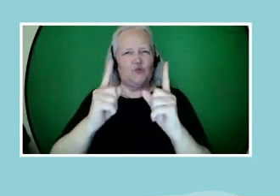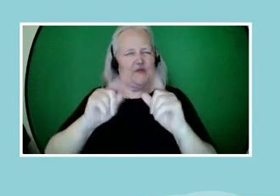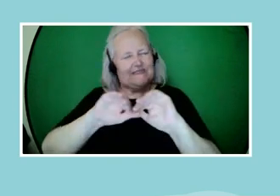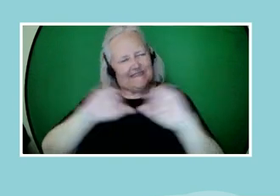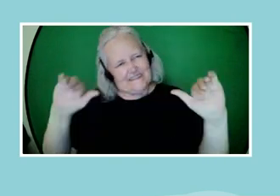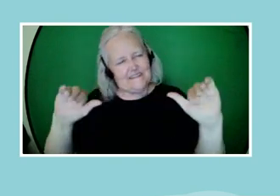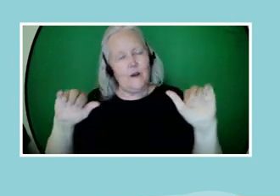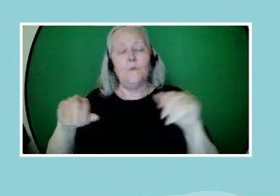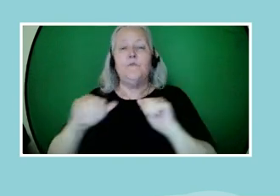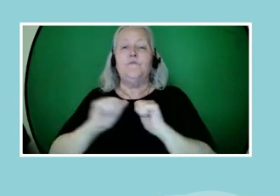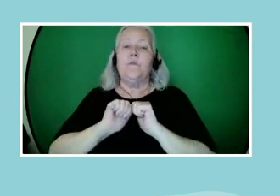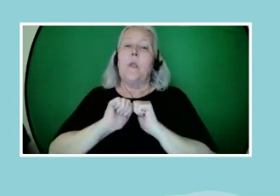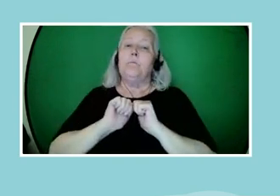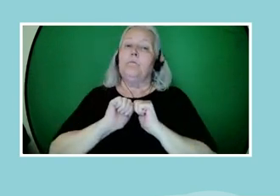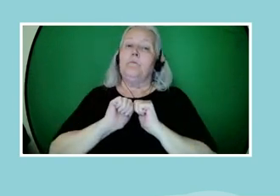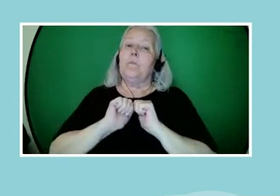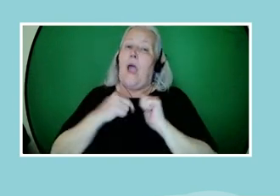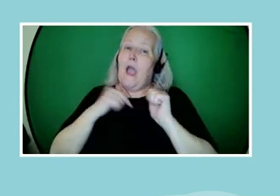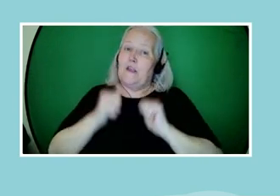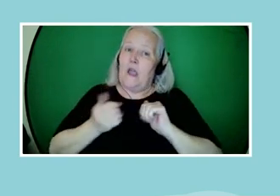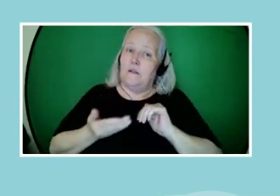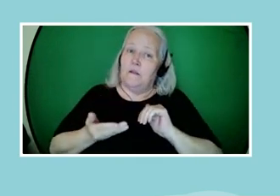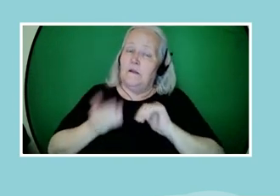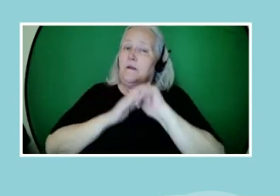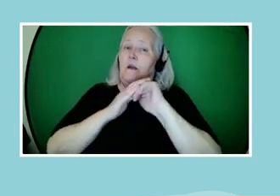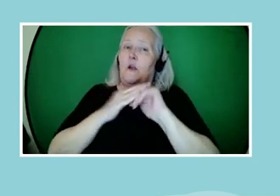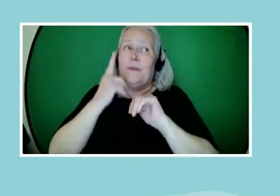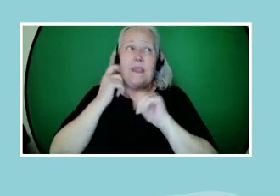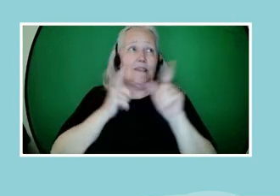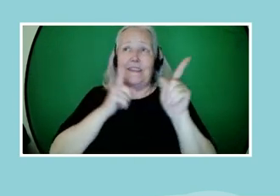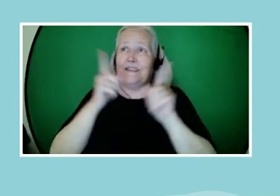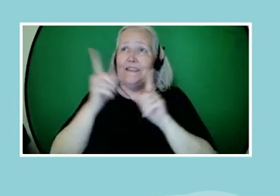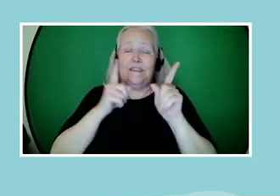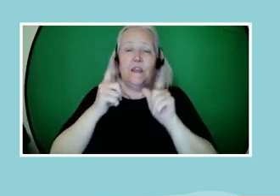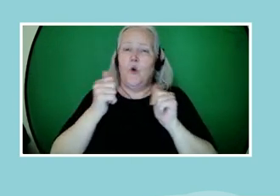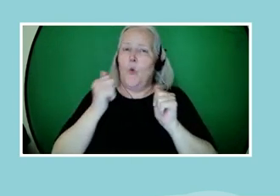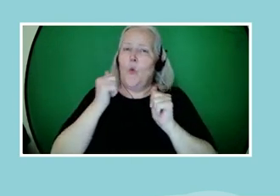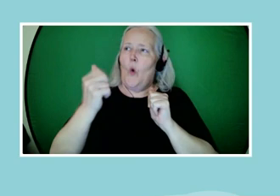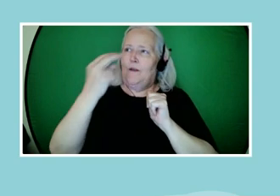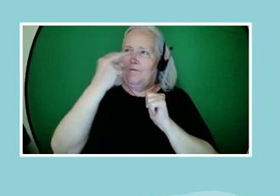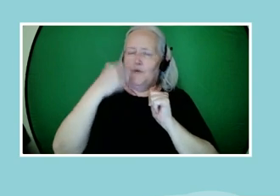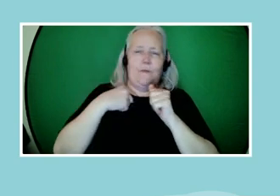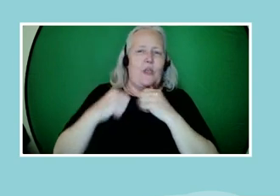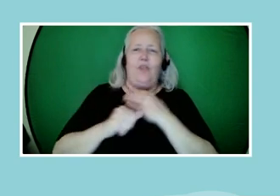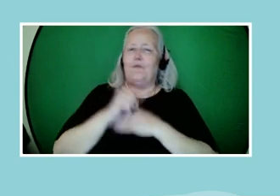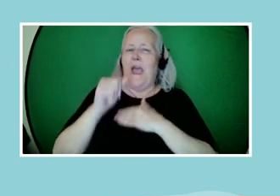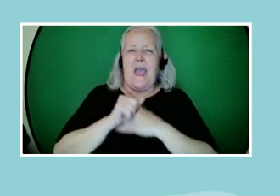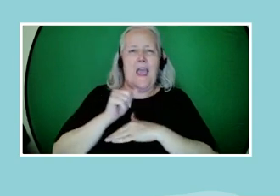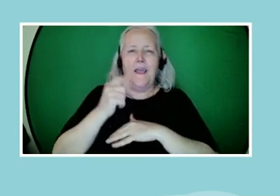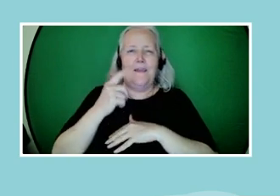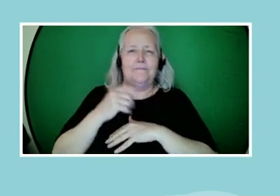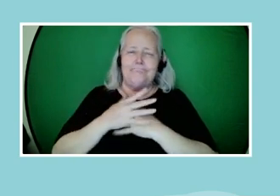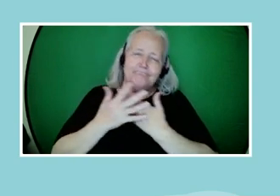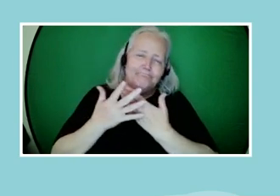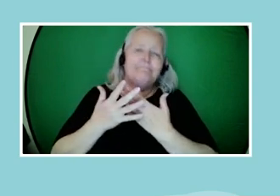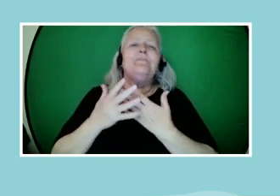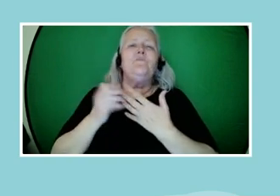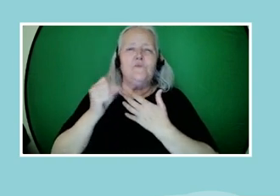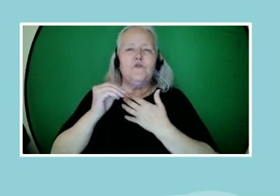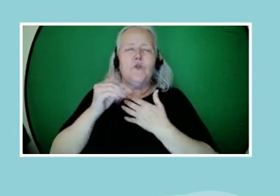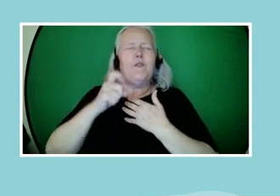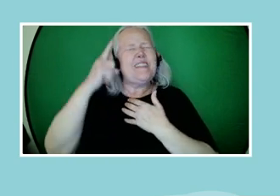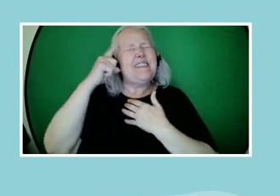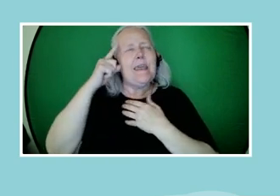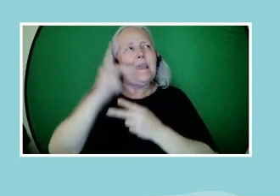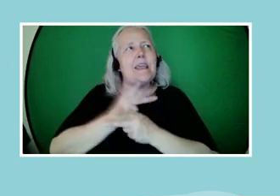able to escalate, because neither of those guys would see me as a threat. So you want to be thoughtful about